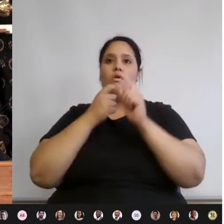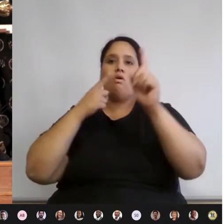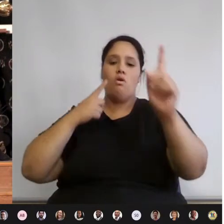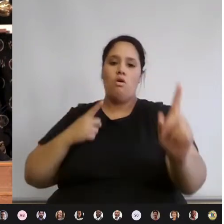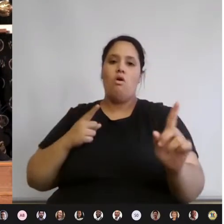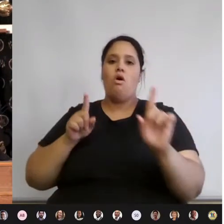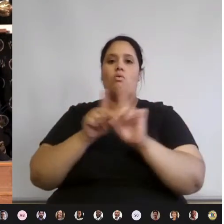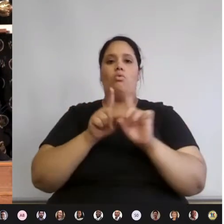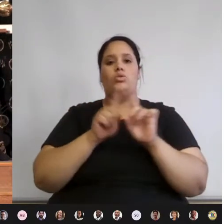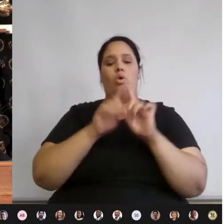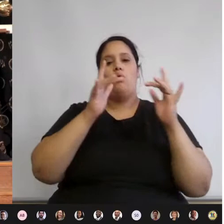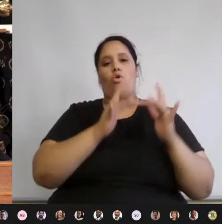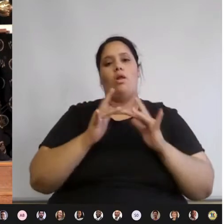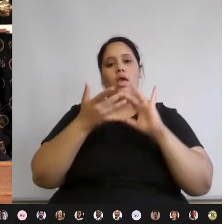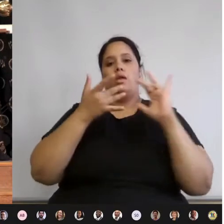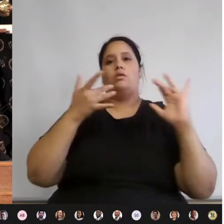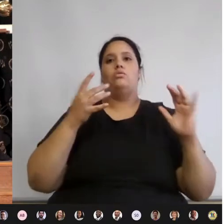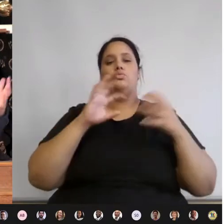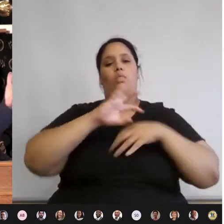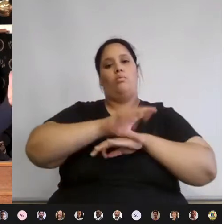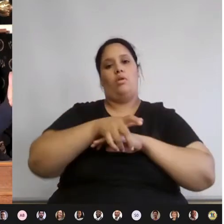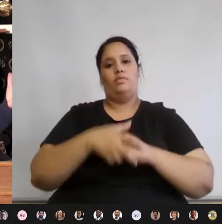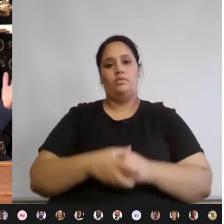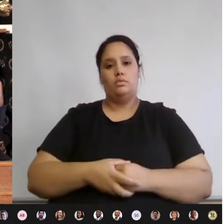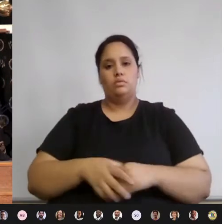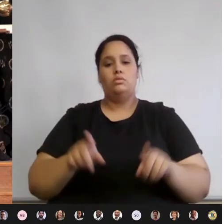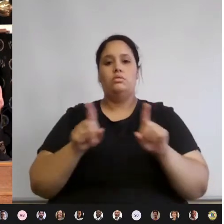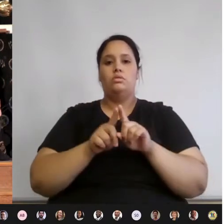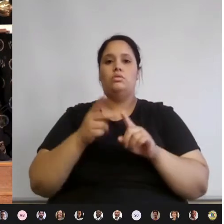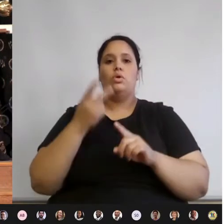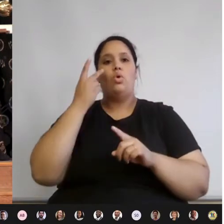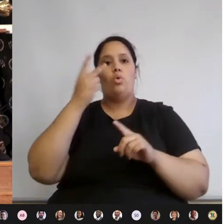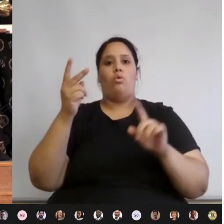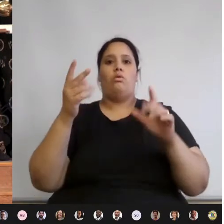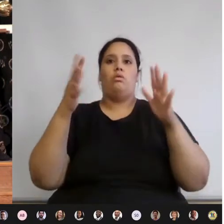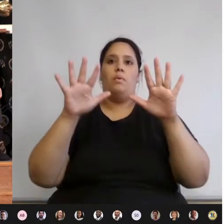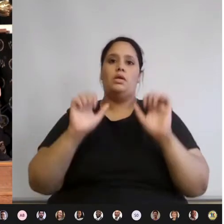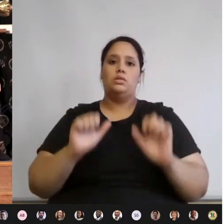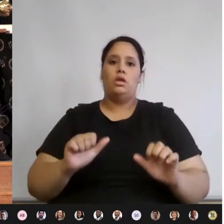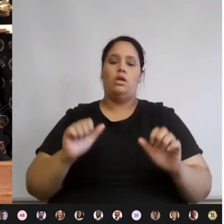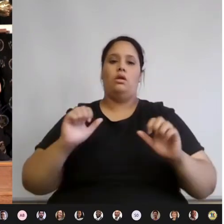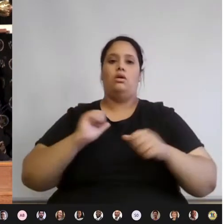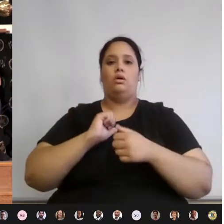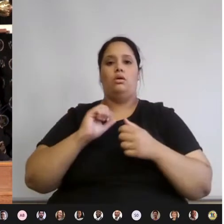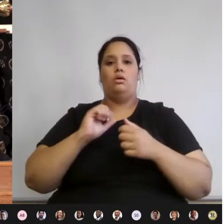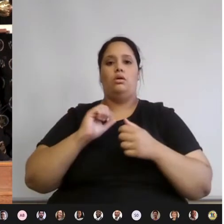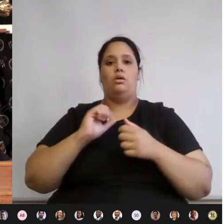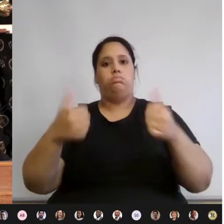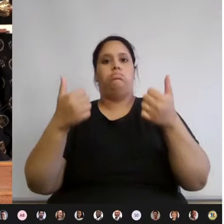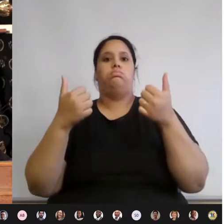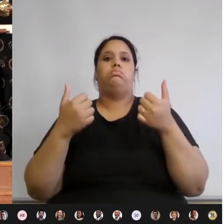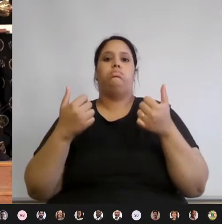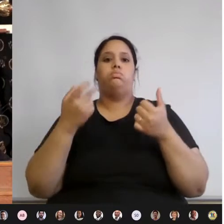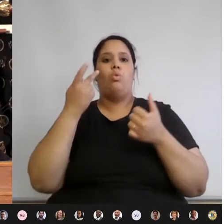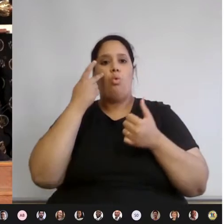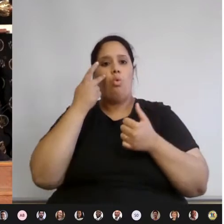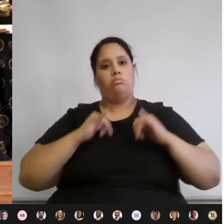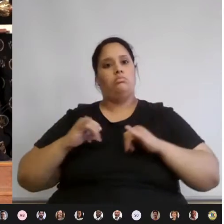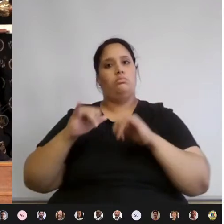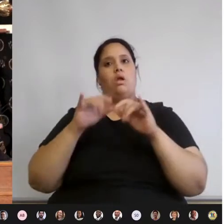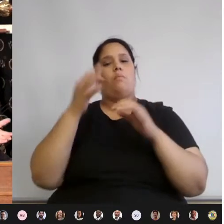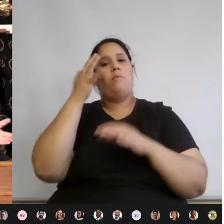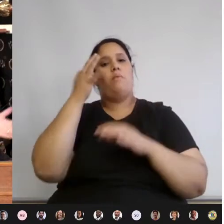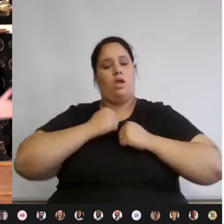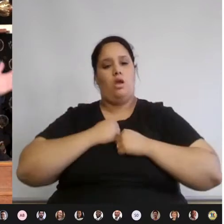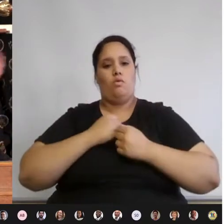course connecting us to this province. And it really looks great, it looks efficient, it looks like our government. It